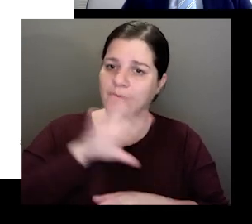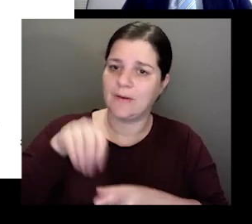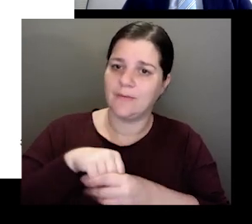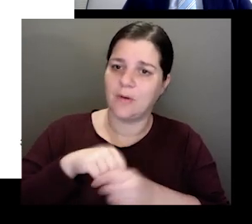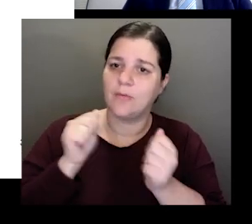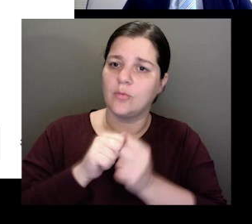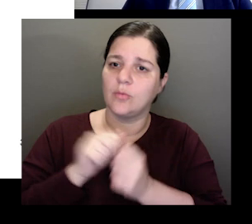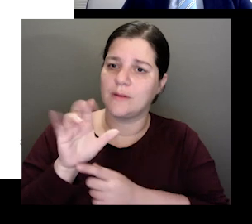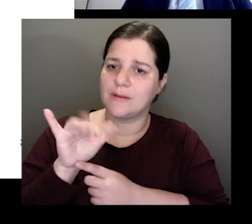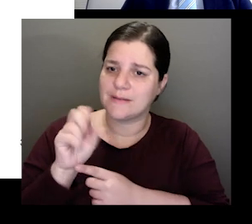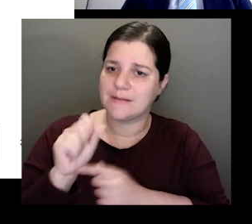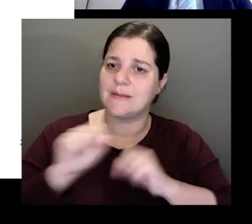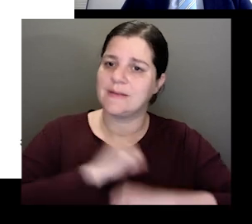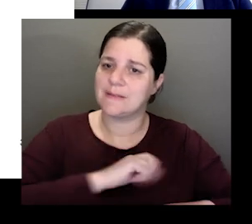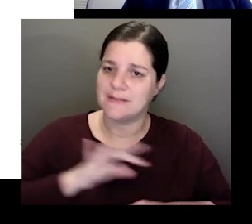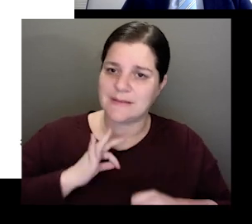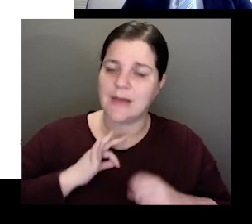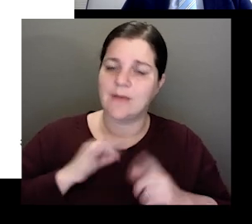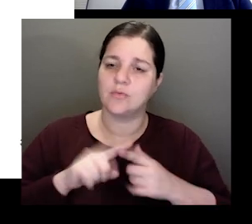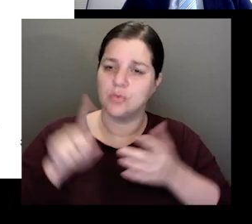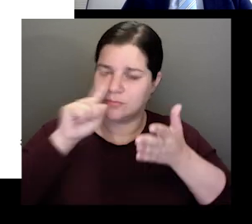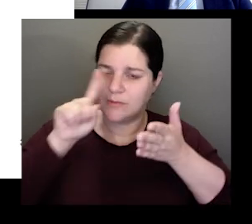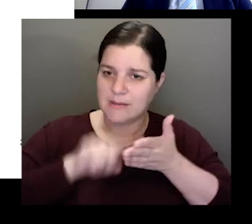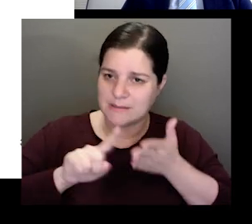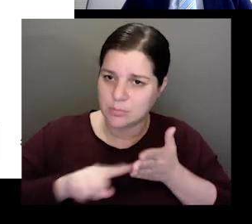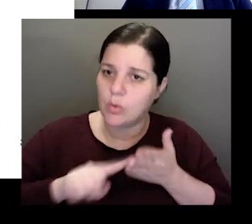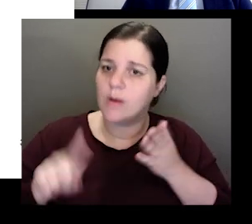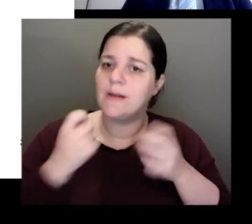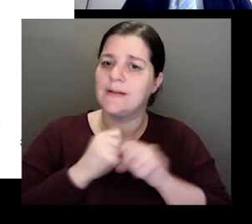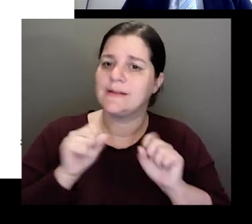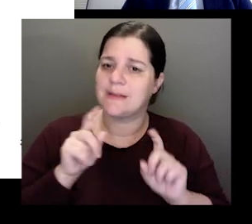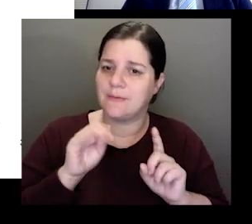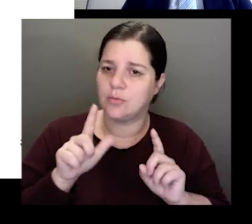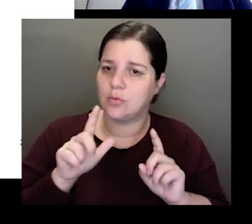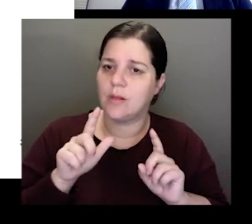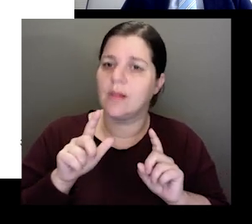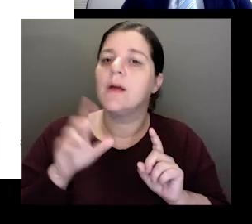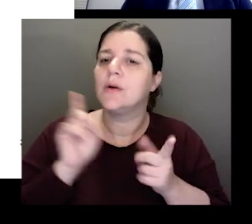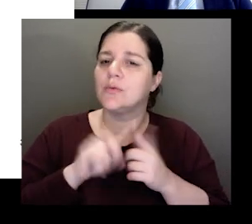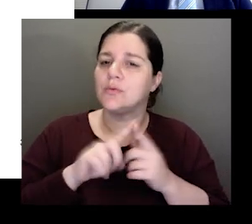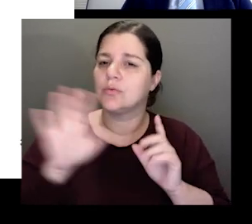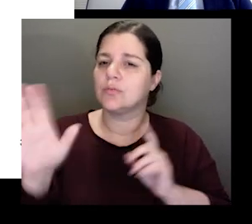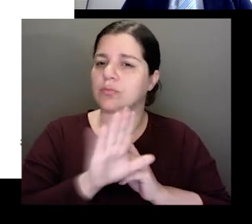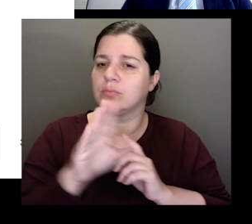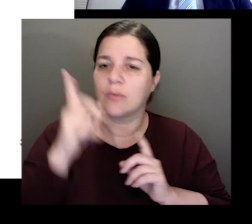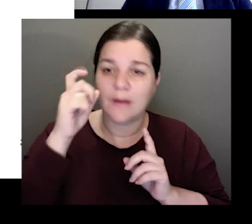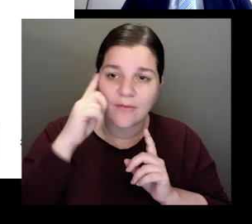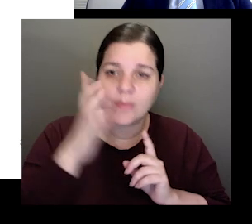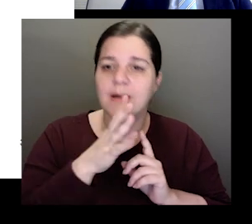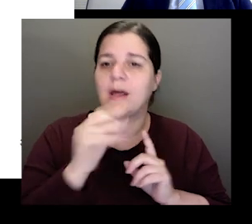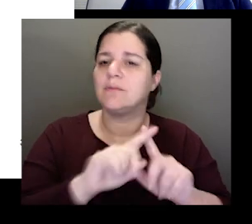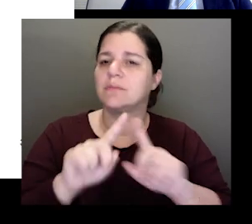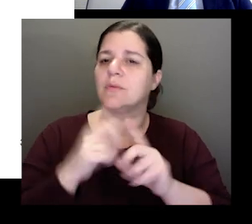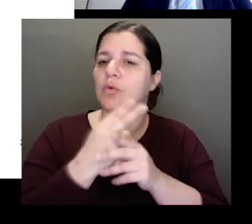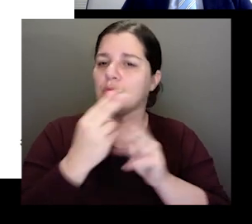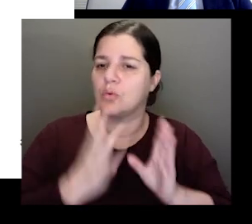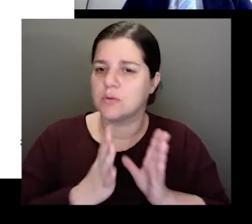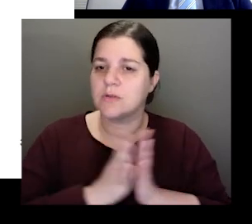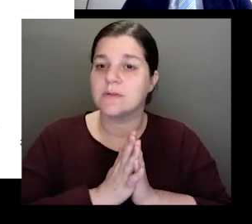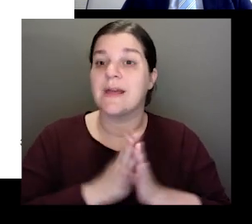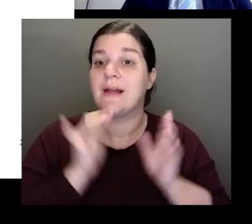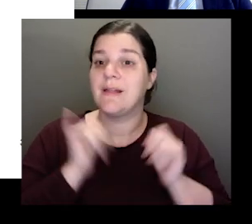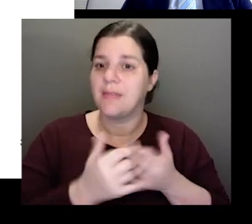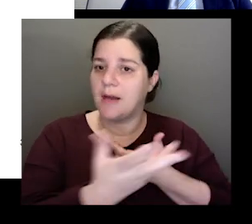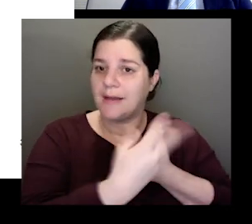to explore the expansion of the SAFE tool to SLTT governments and users. This intentional engagement started to build momentum